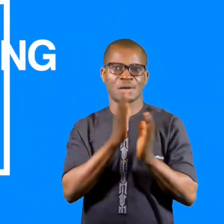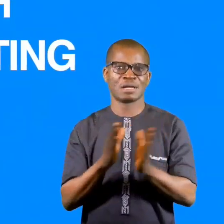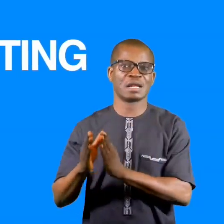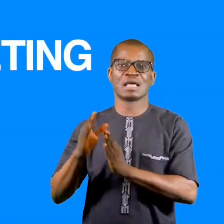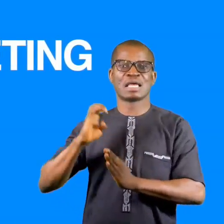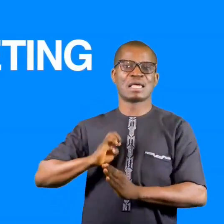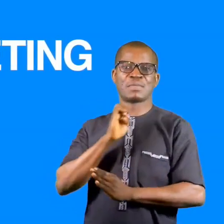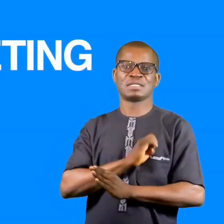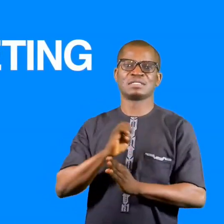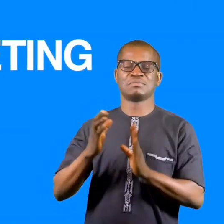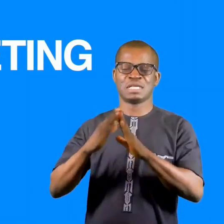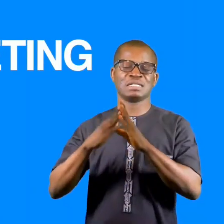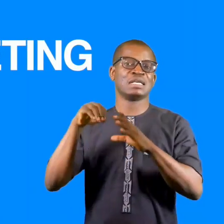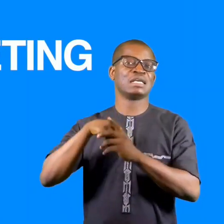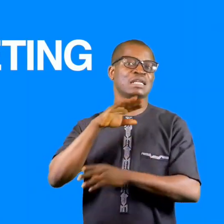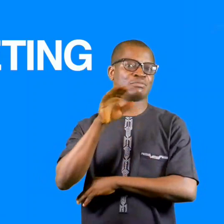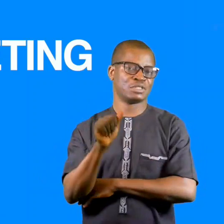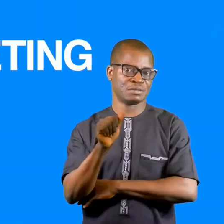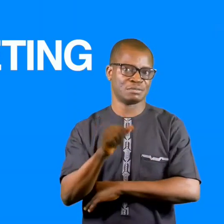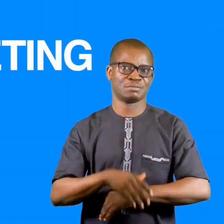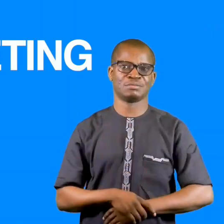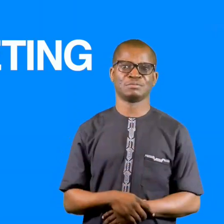edition of the Embassy Liaison meeting in Abuja.